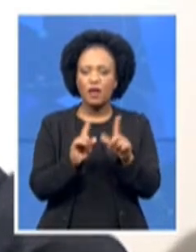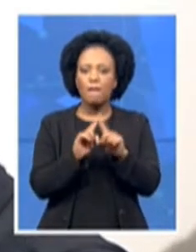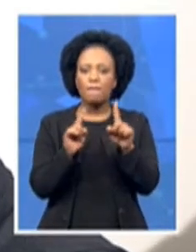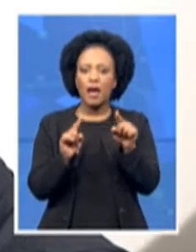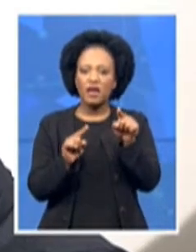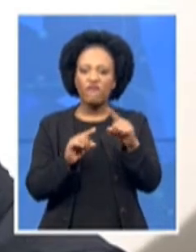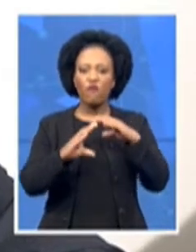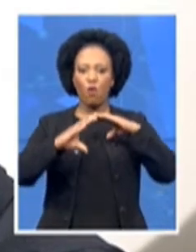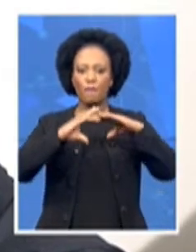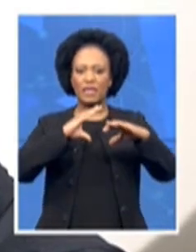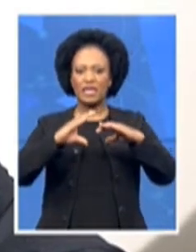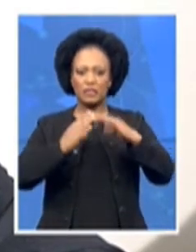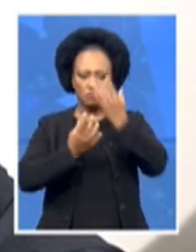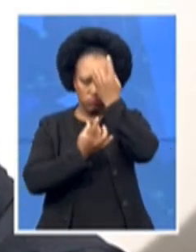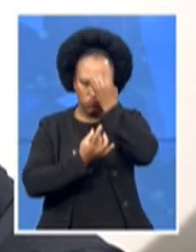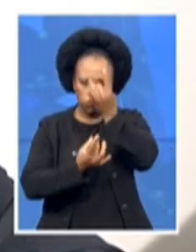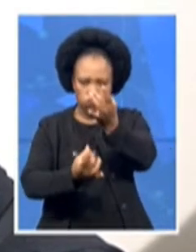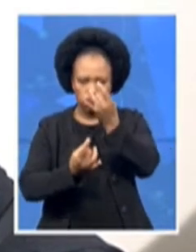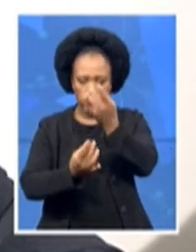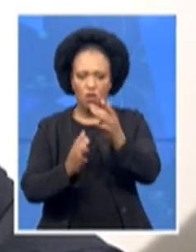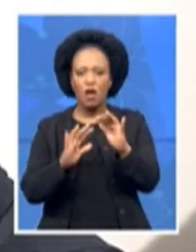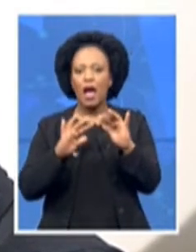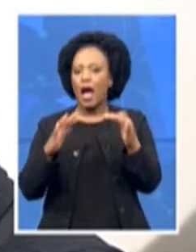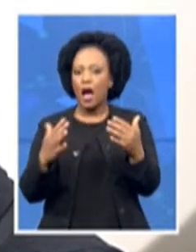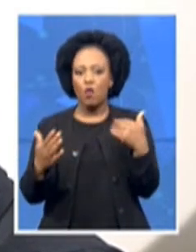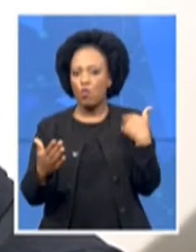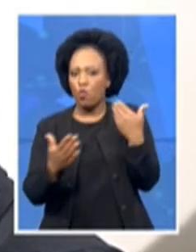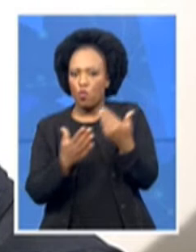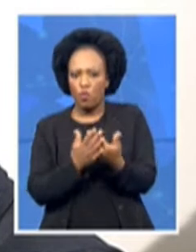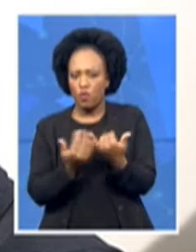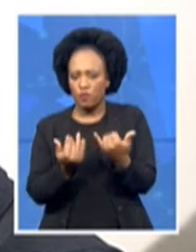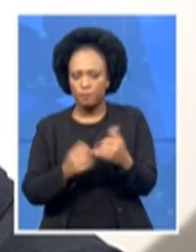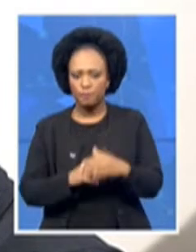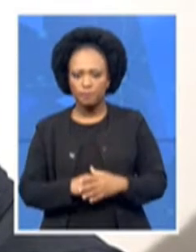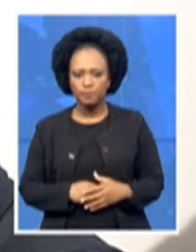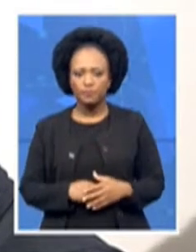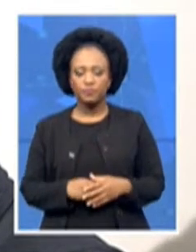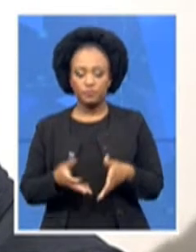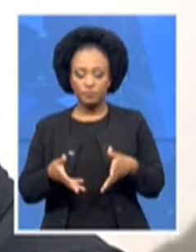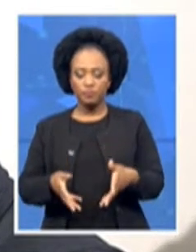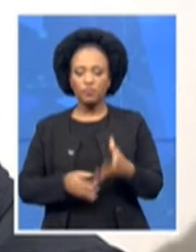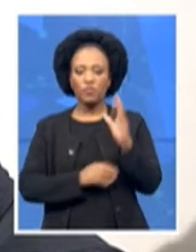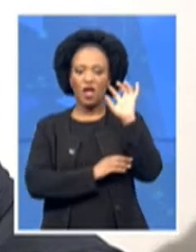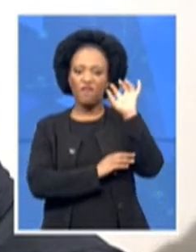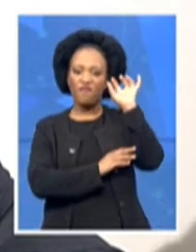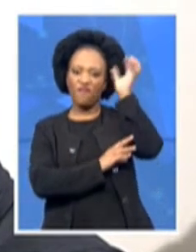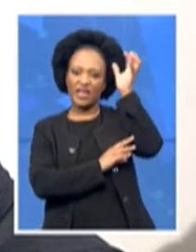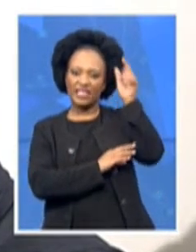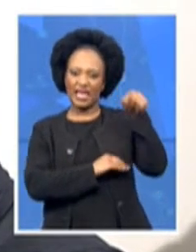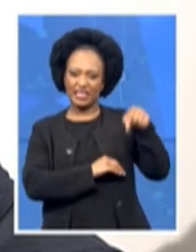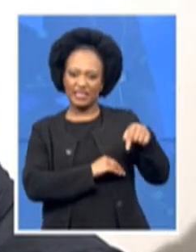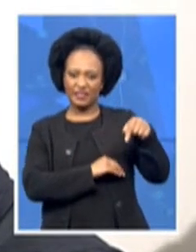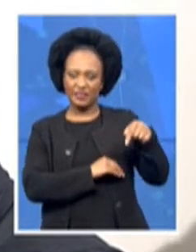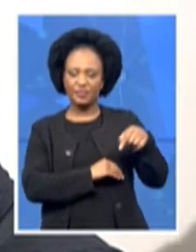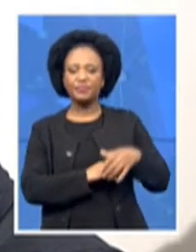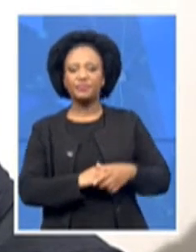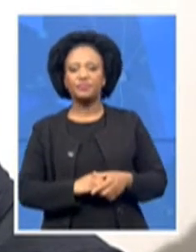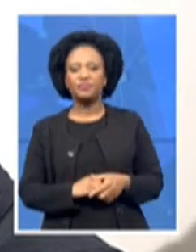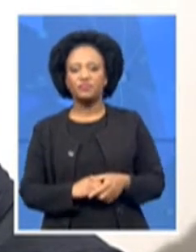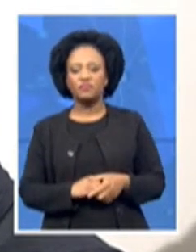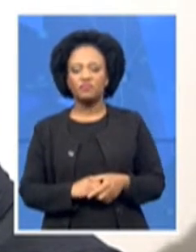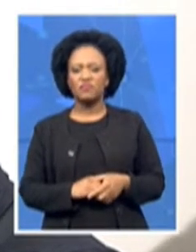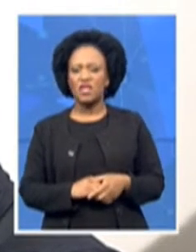where are we? And here in the Free State, there's been complaints about the